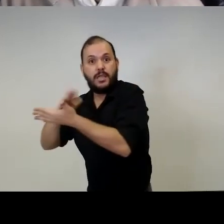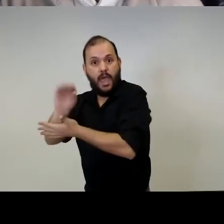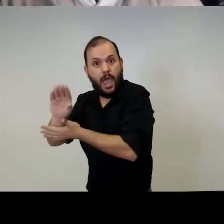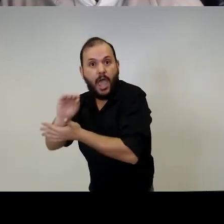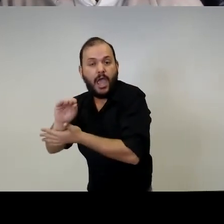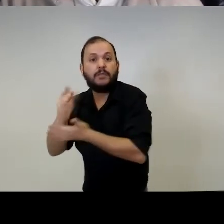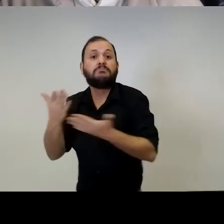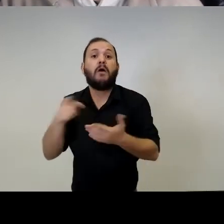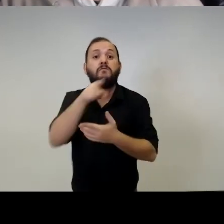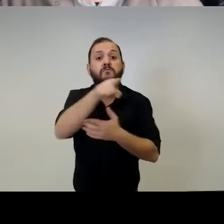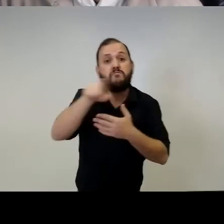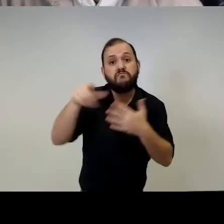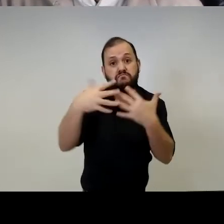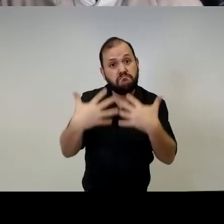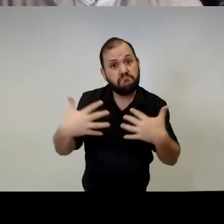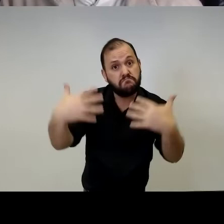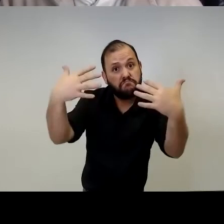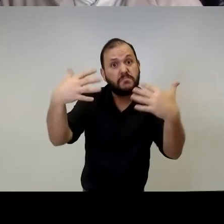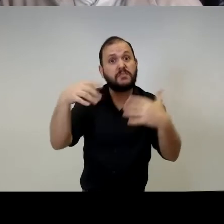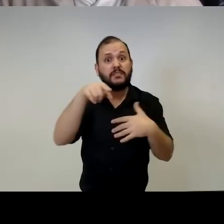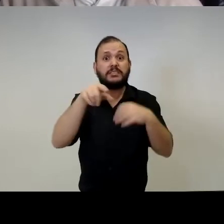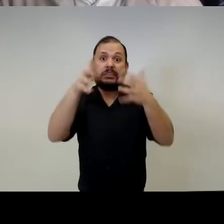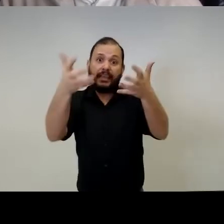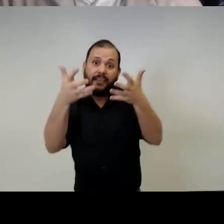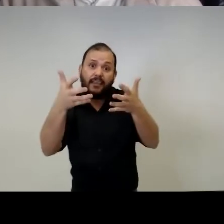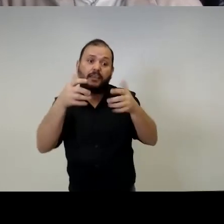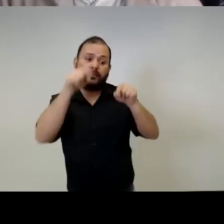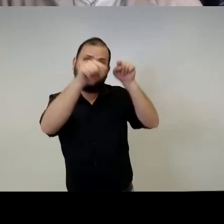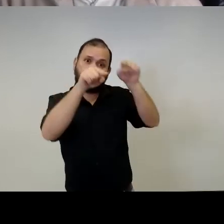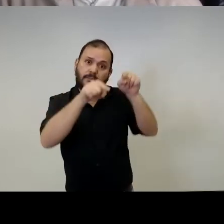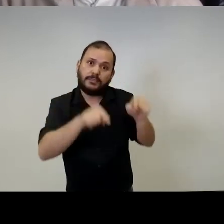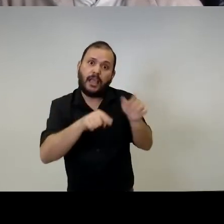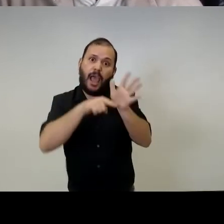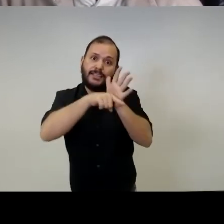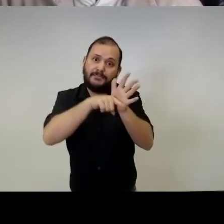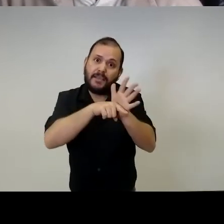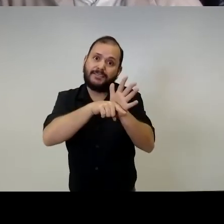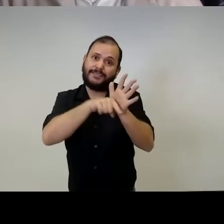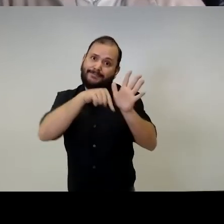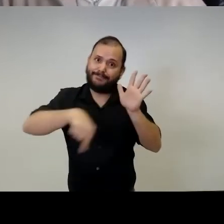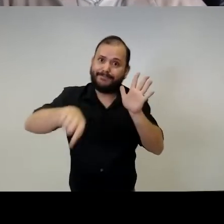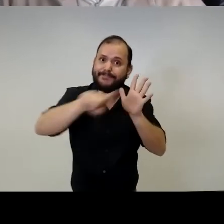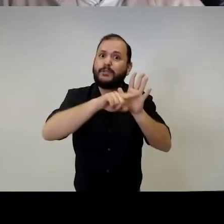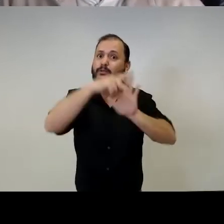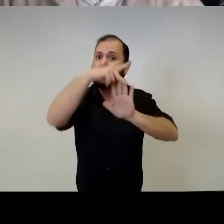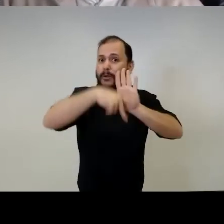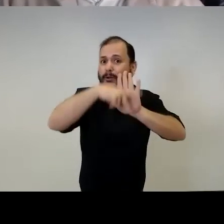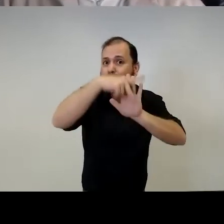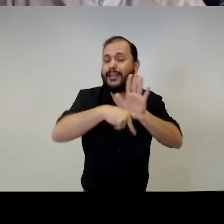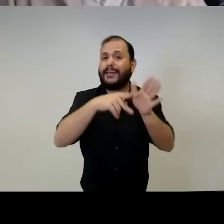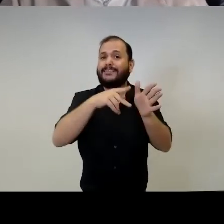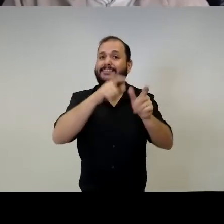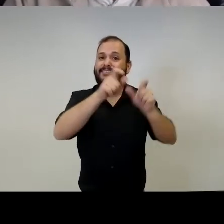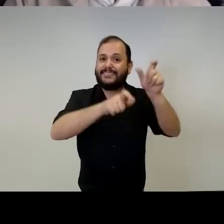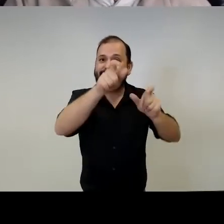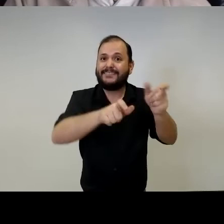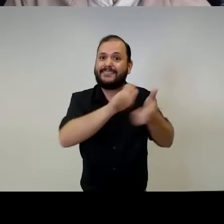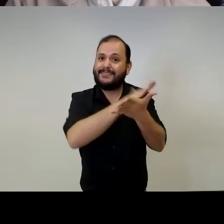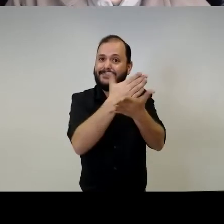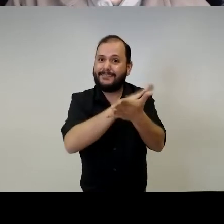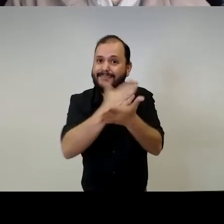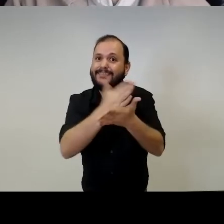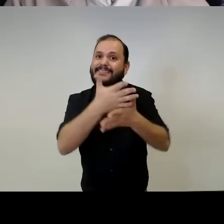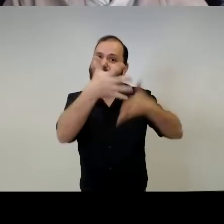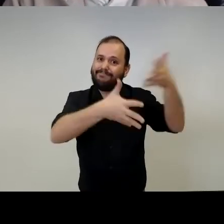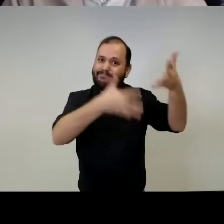be interested in launching such a survey, a common project with sign language interpreters and with conference with